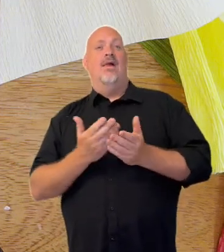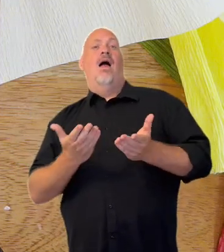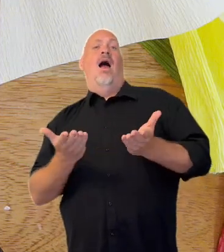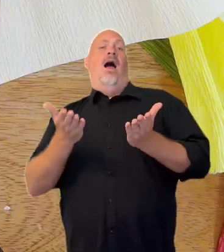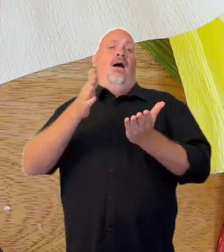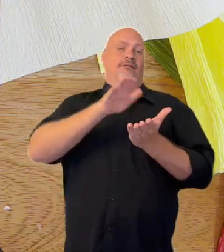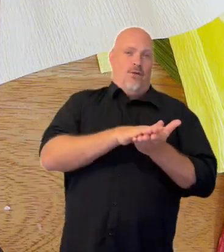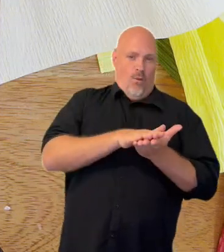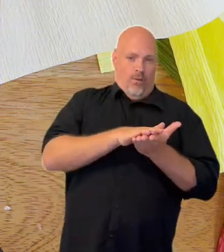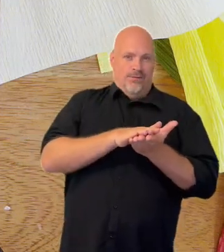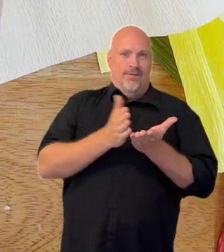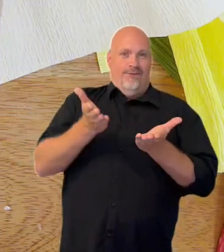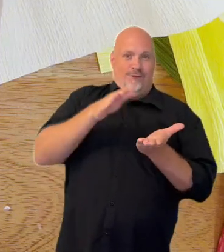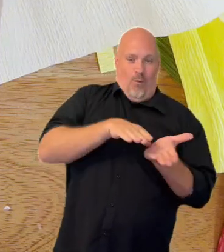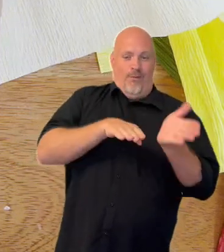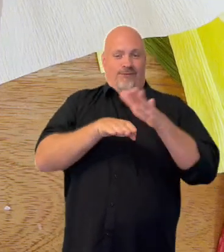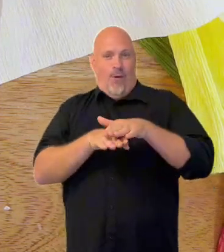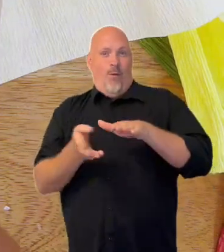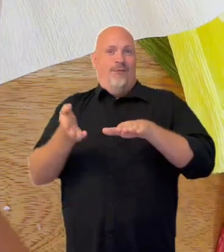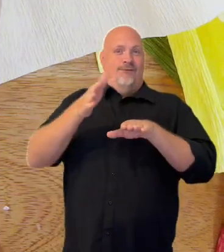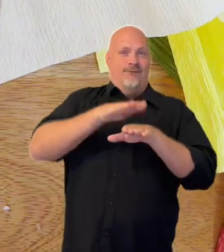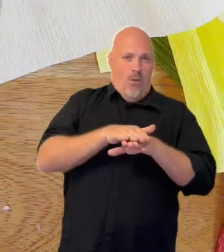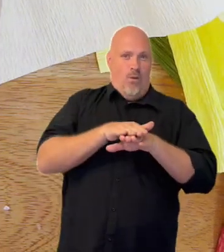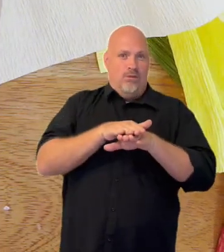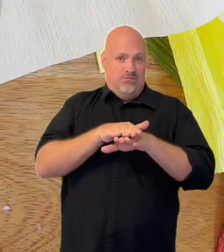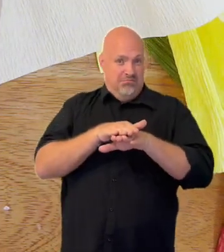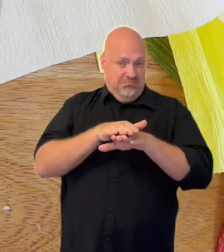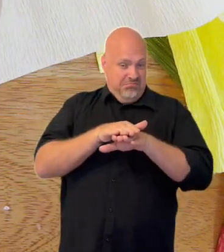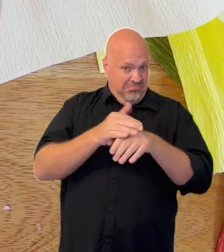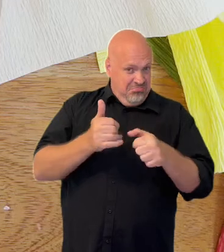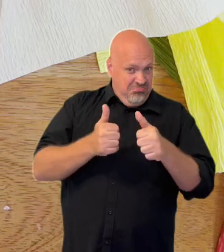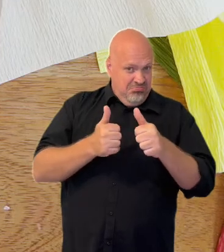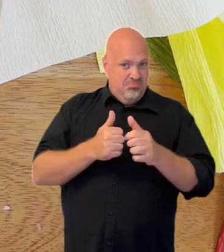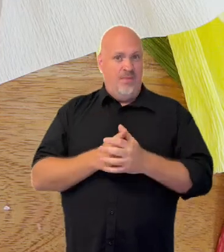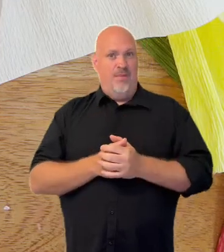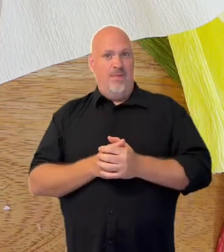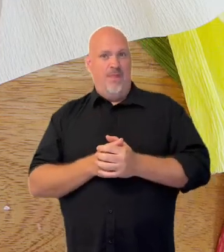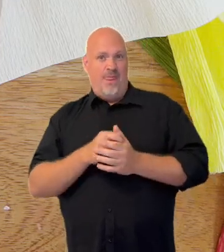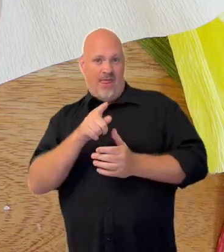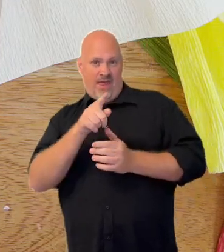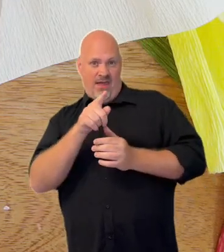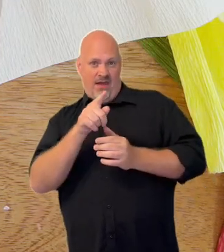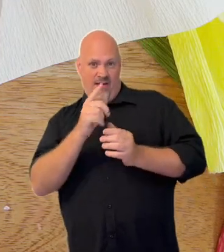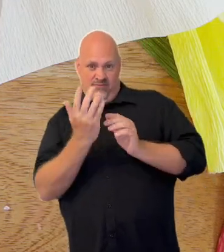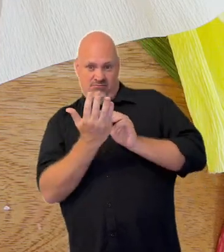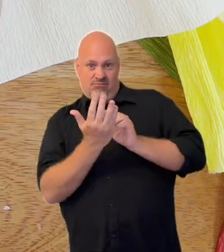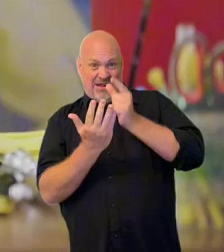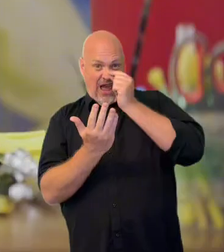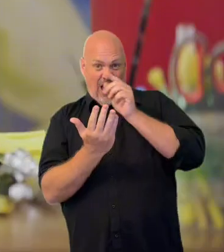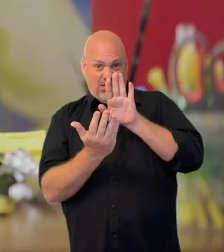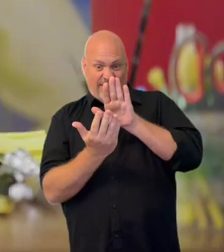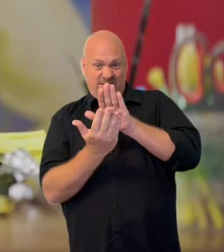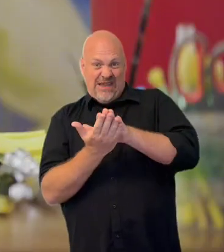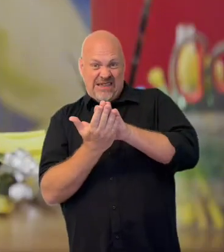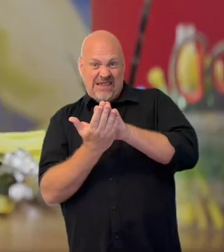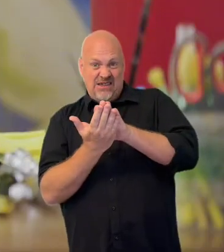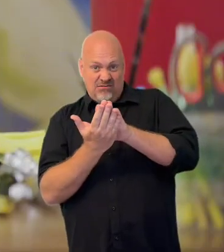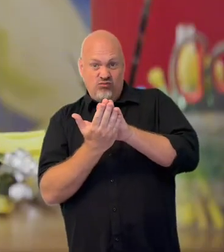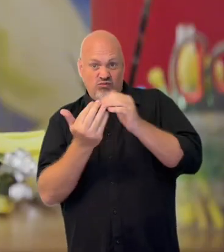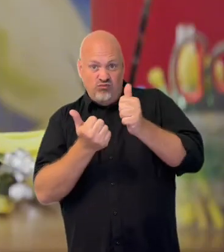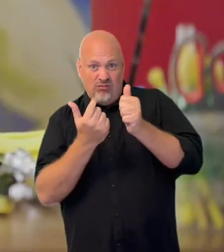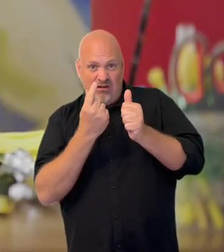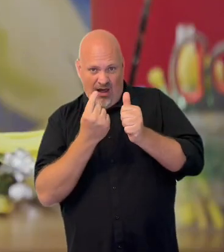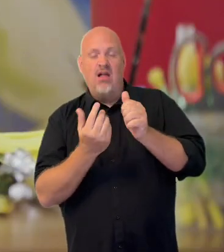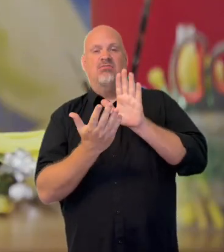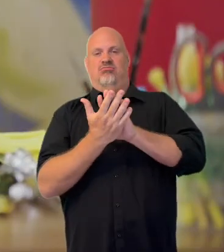on. So then what you want to do is you want to cut the perfect shape for a